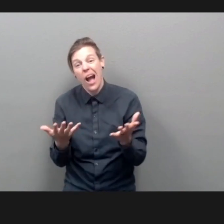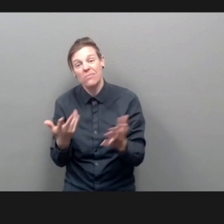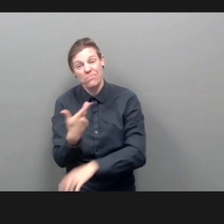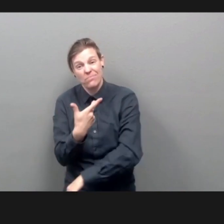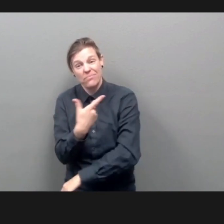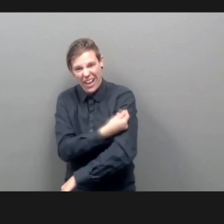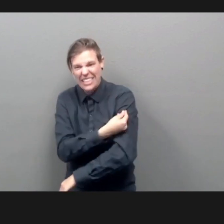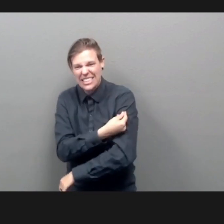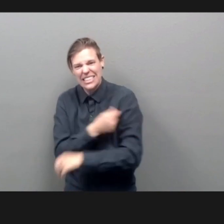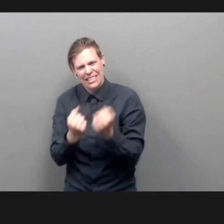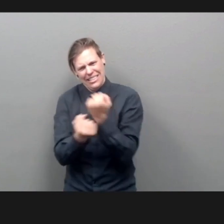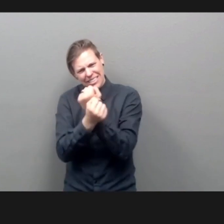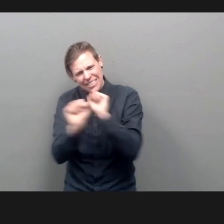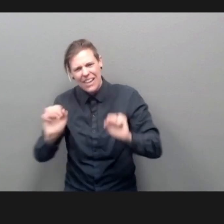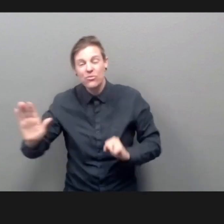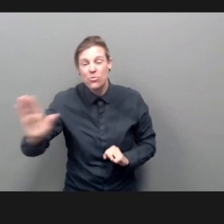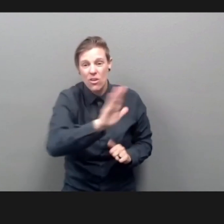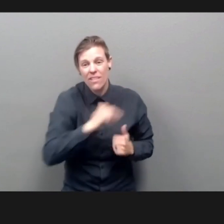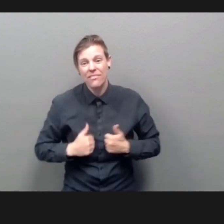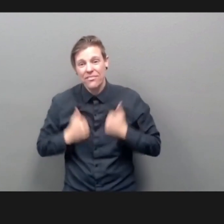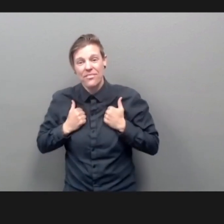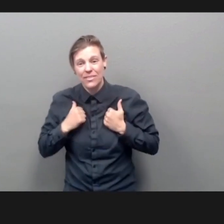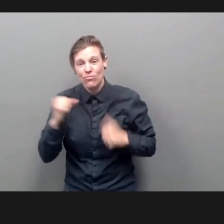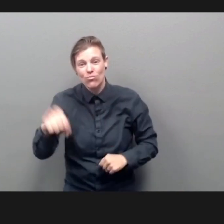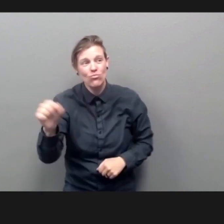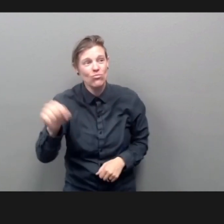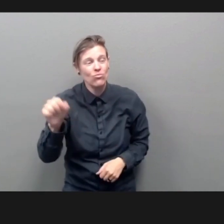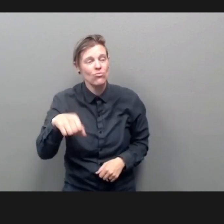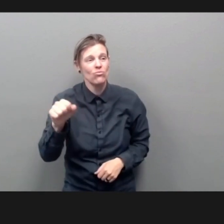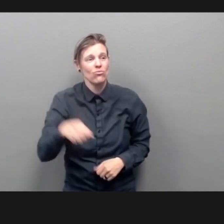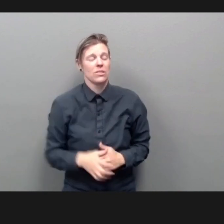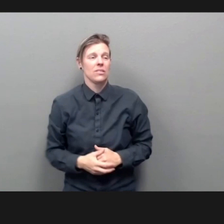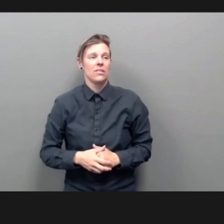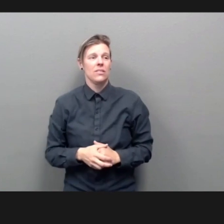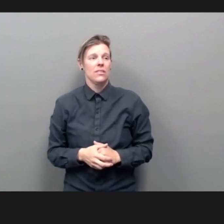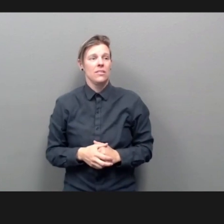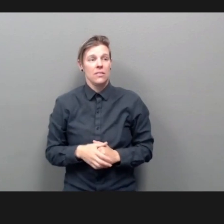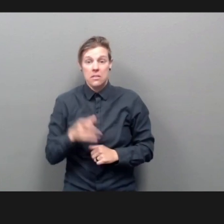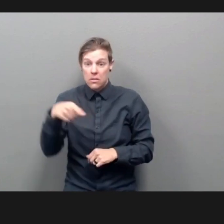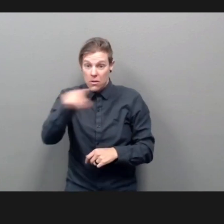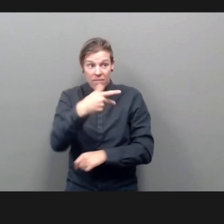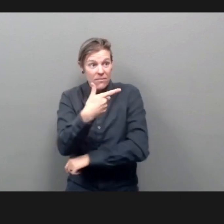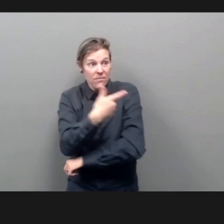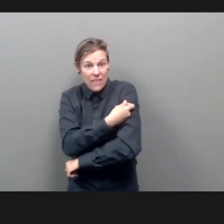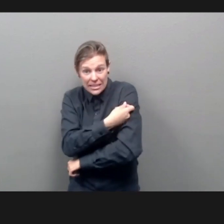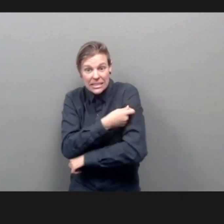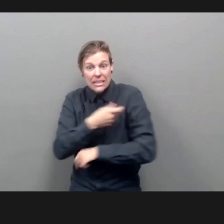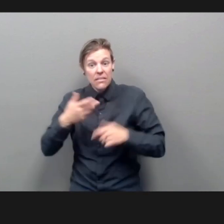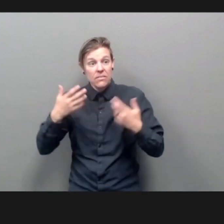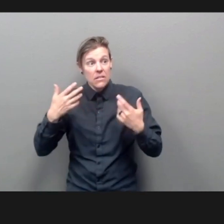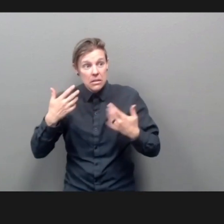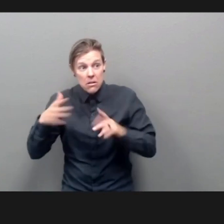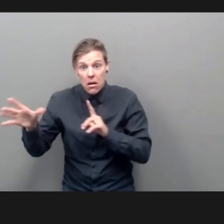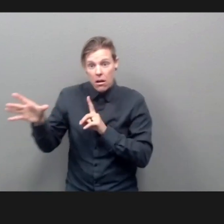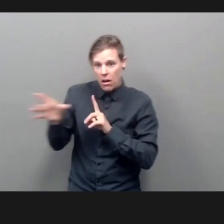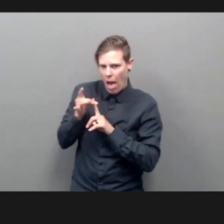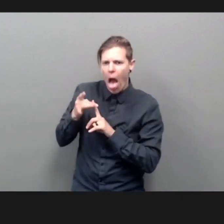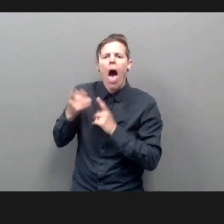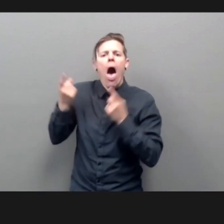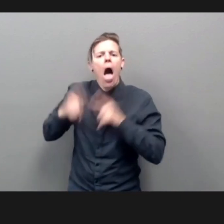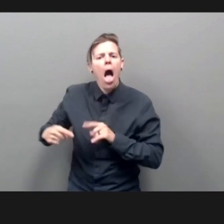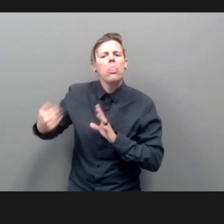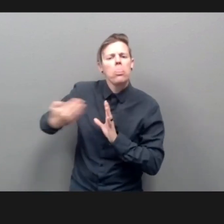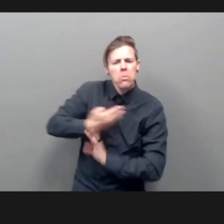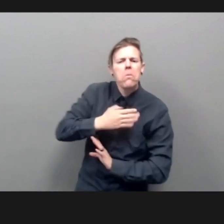will mitigate symptoms if you get a breakthrough infection, and then vaccines help blunt the